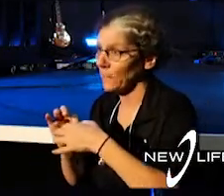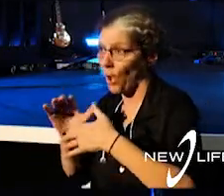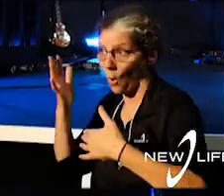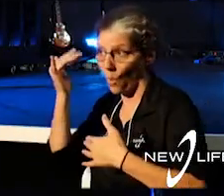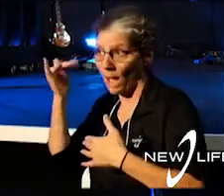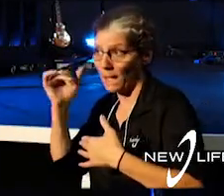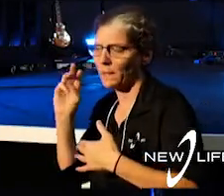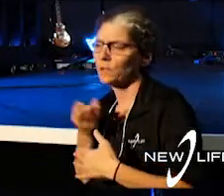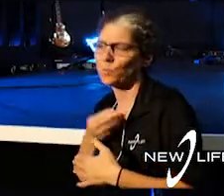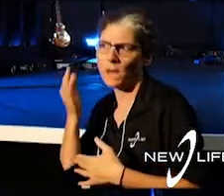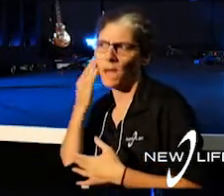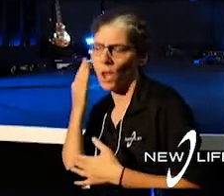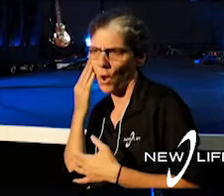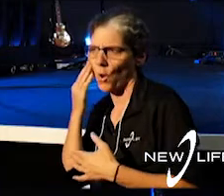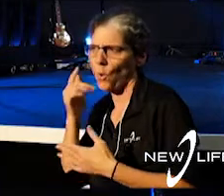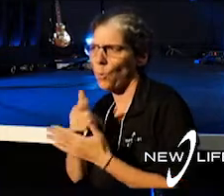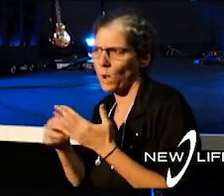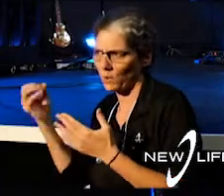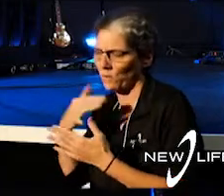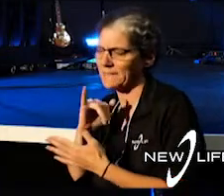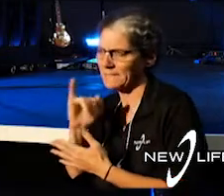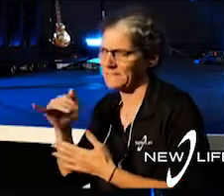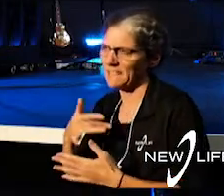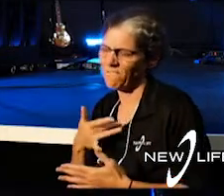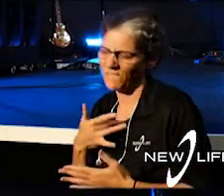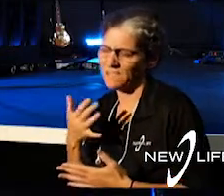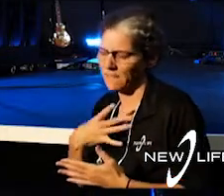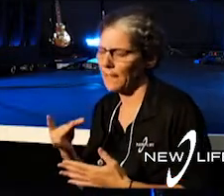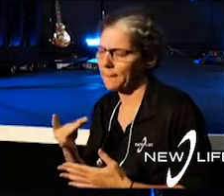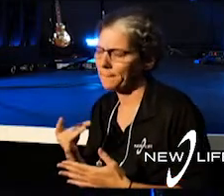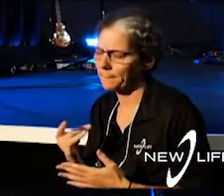grace. Amen? Let's pray.